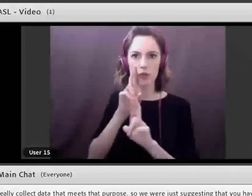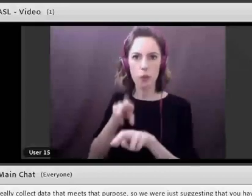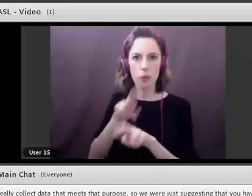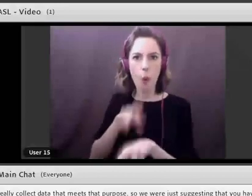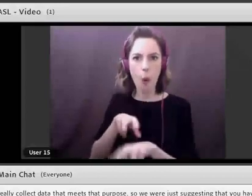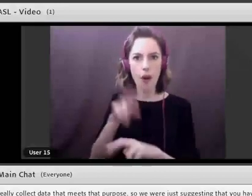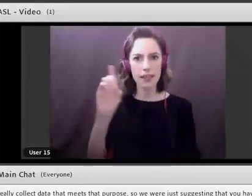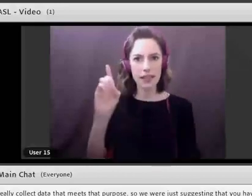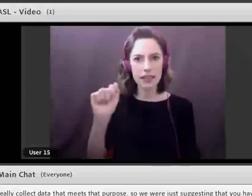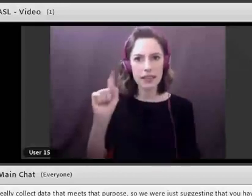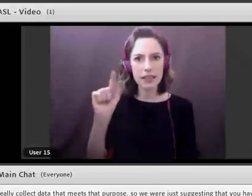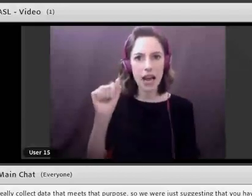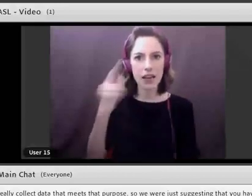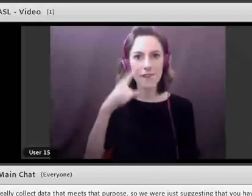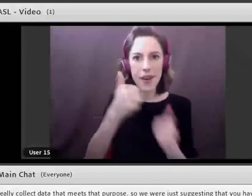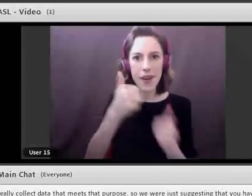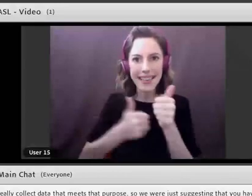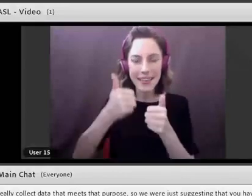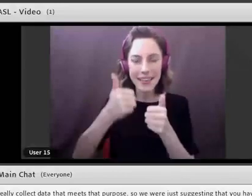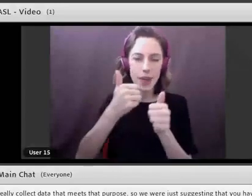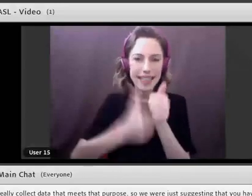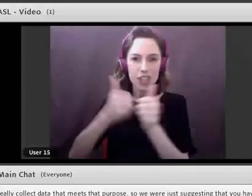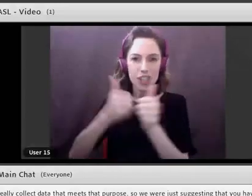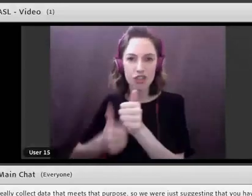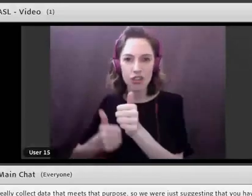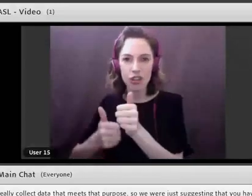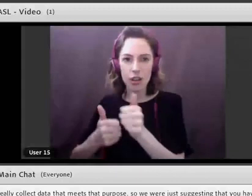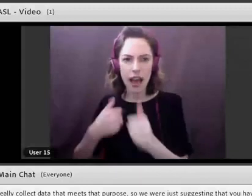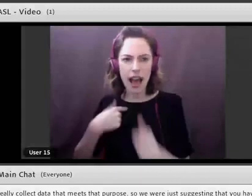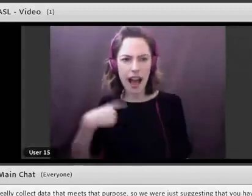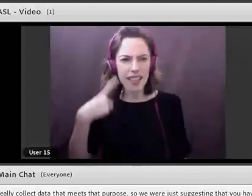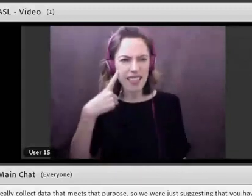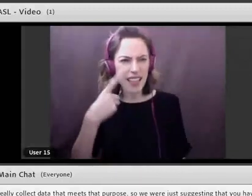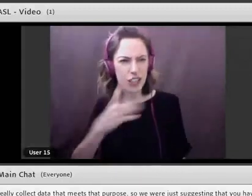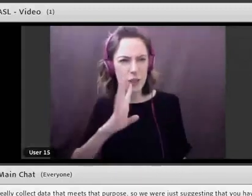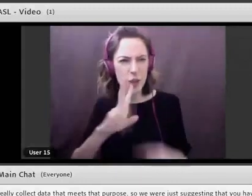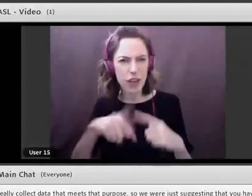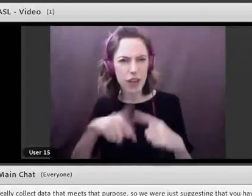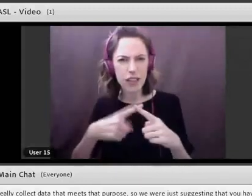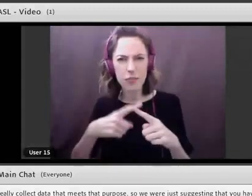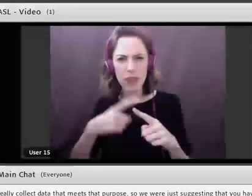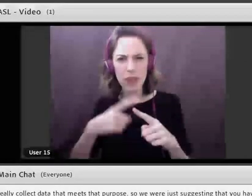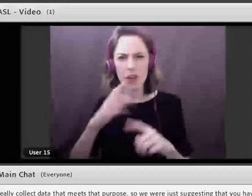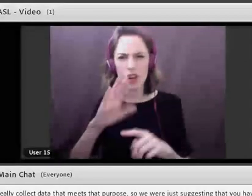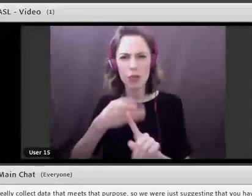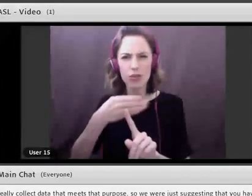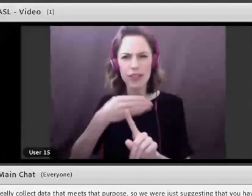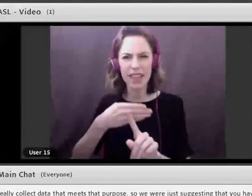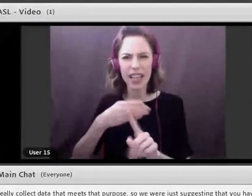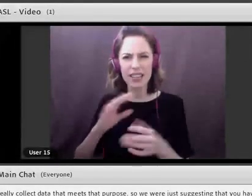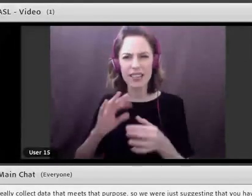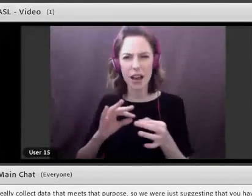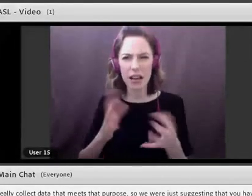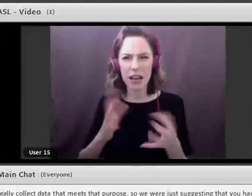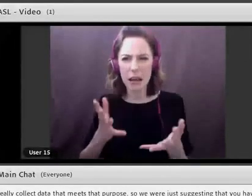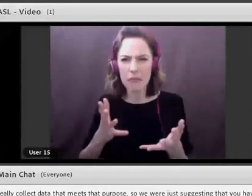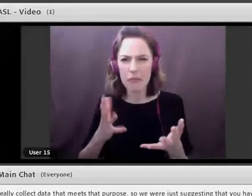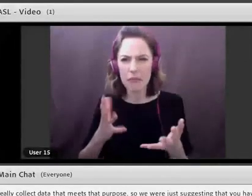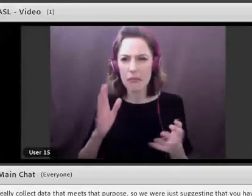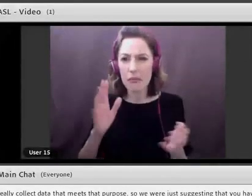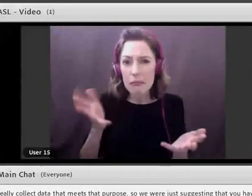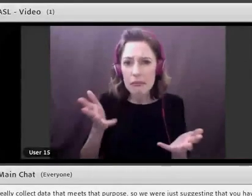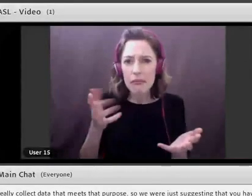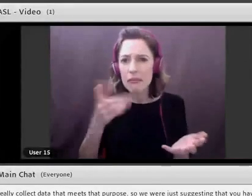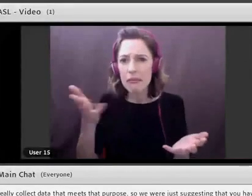And I think she's referring to the comment she made above. I'm not sure if Daniel or Claudia. Yeah, well, once again, it goes to